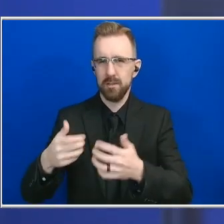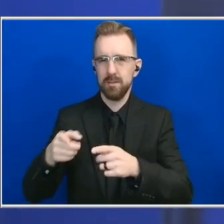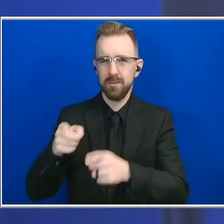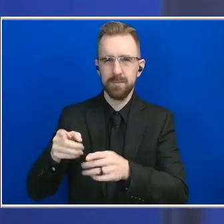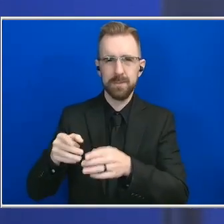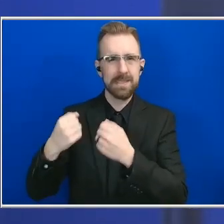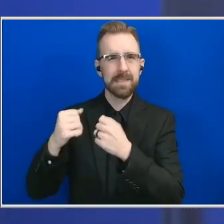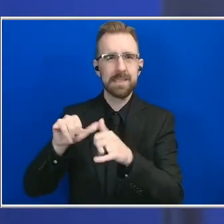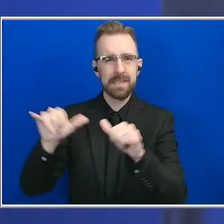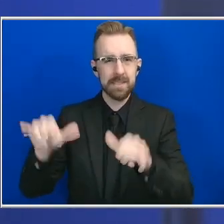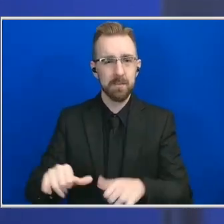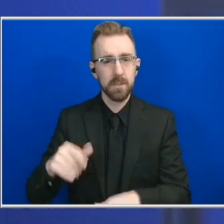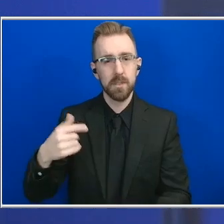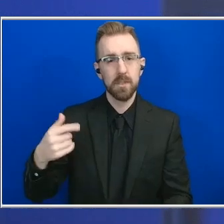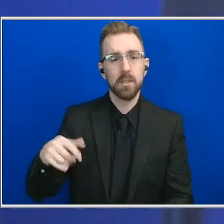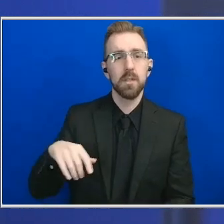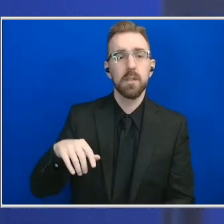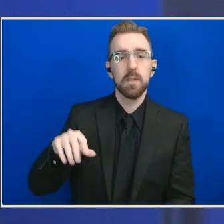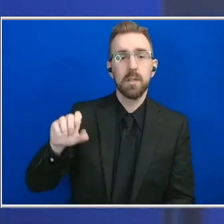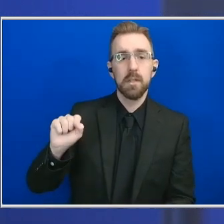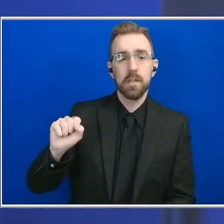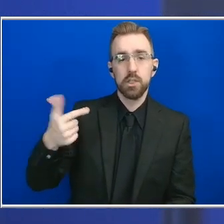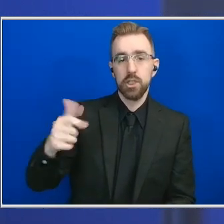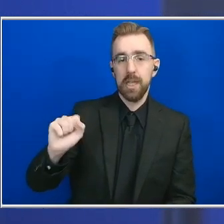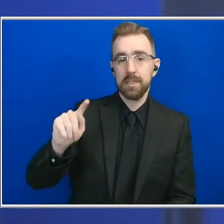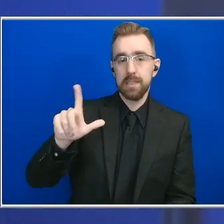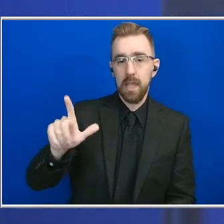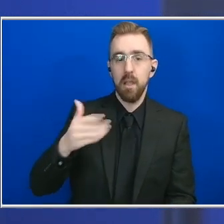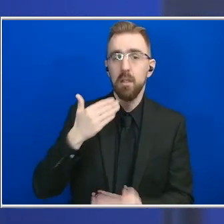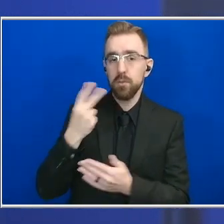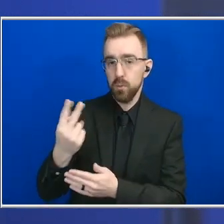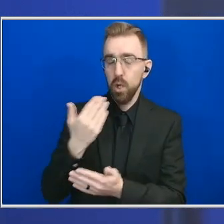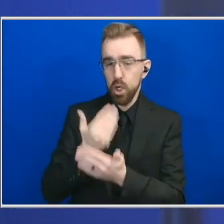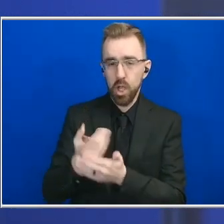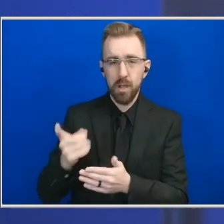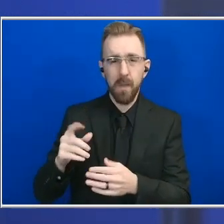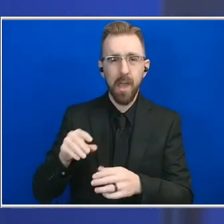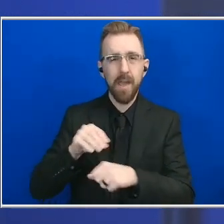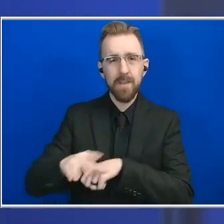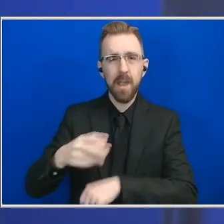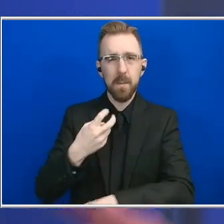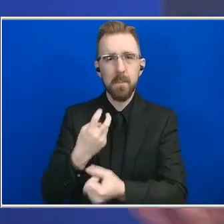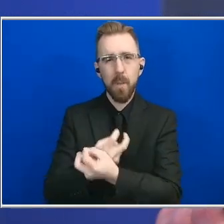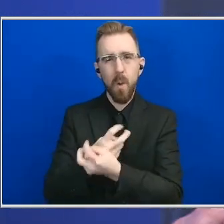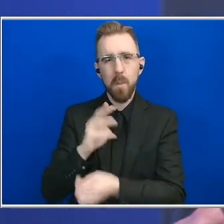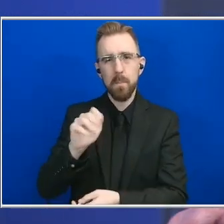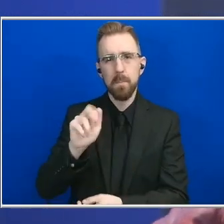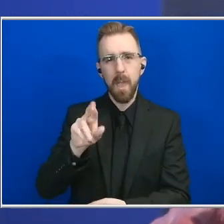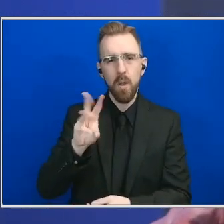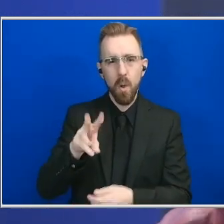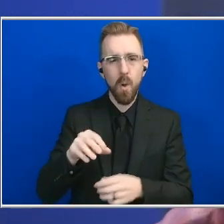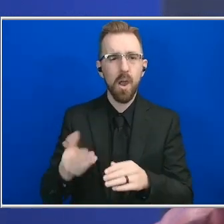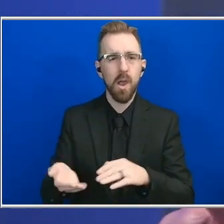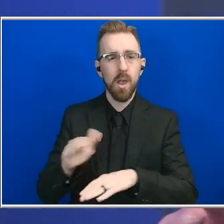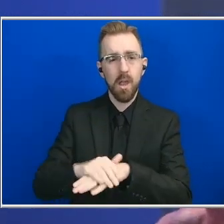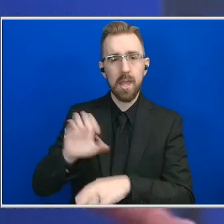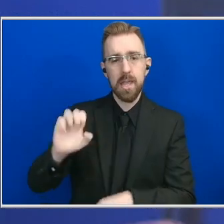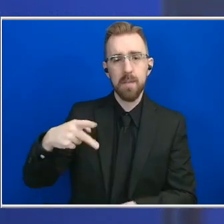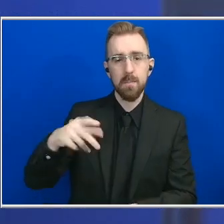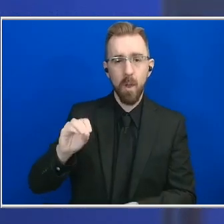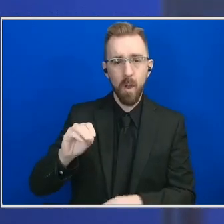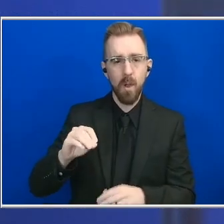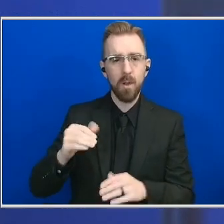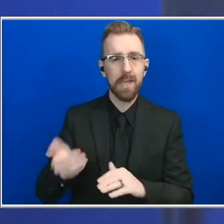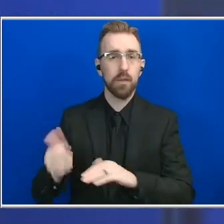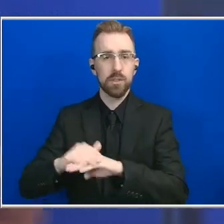good, but they have an effect on the bone marrow. They activate EPO, which increases RDW. If you look up